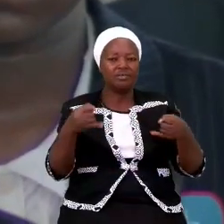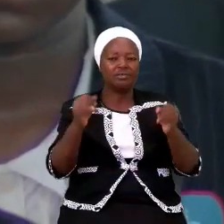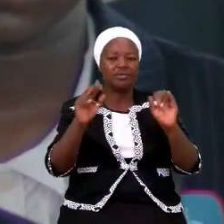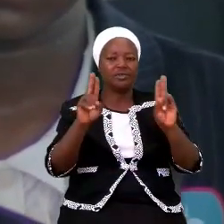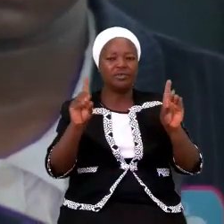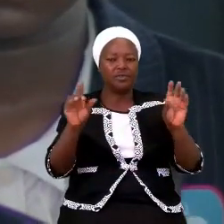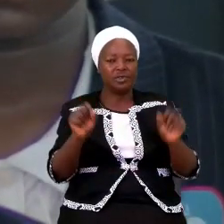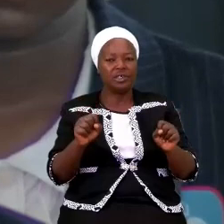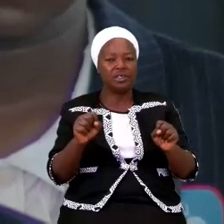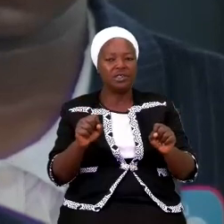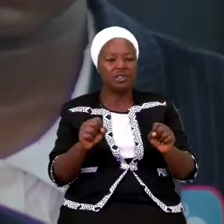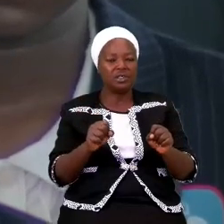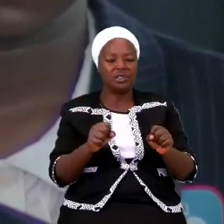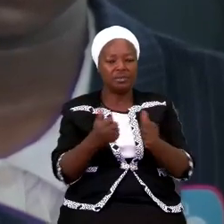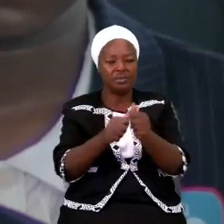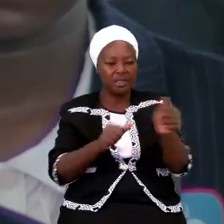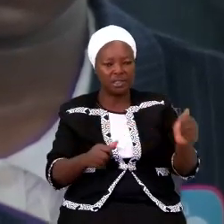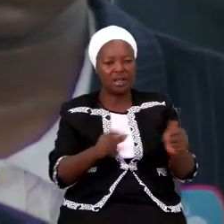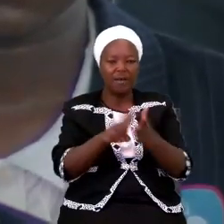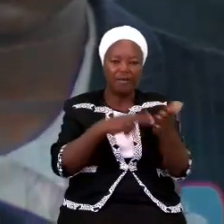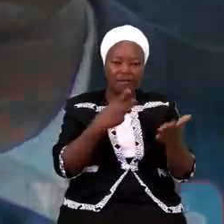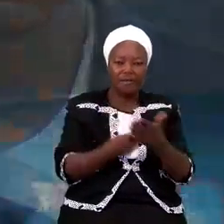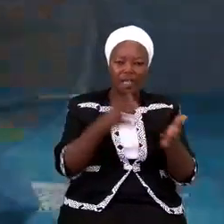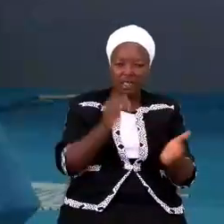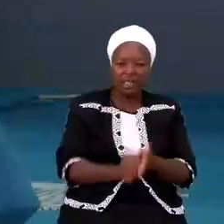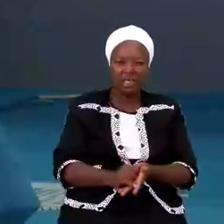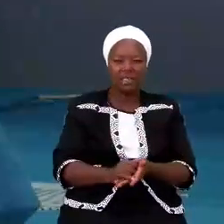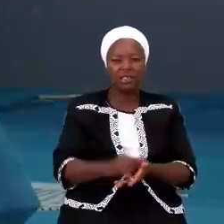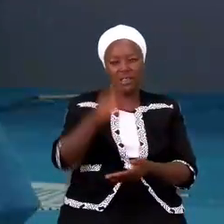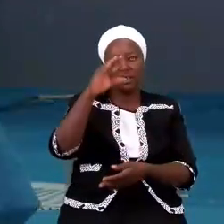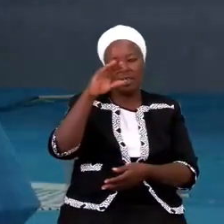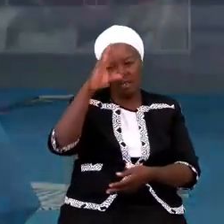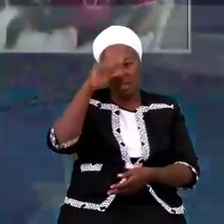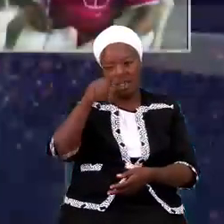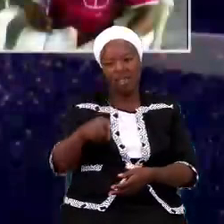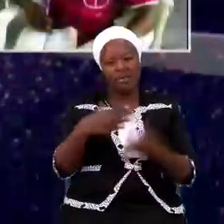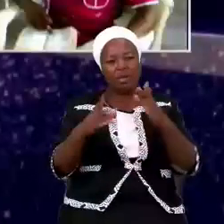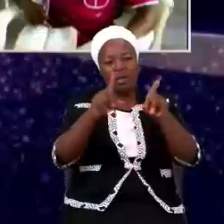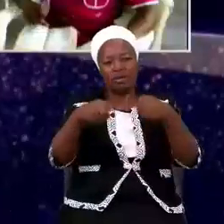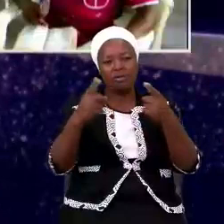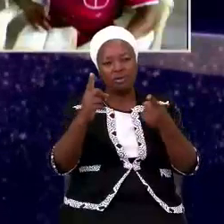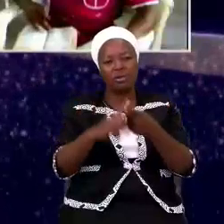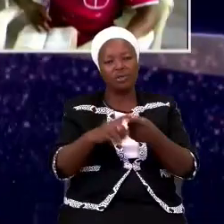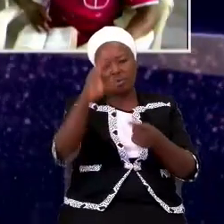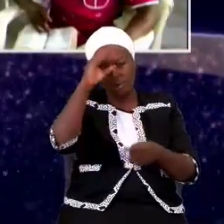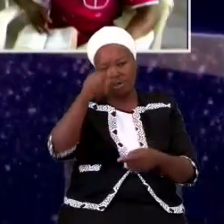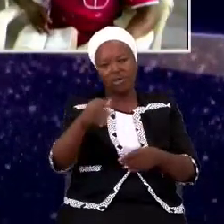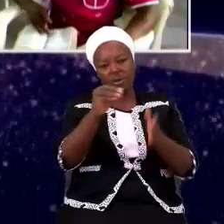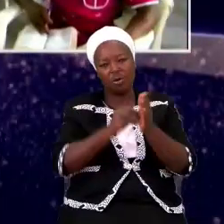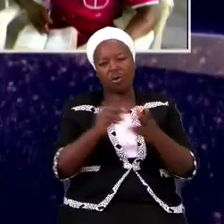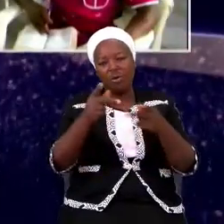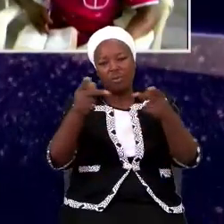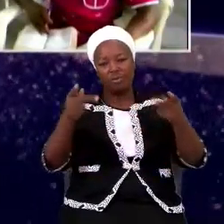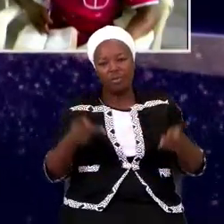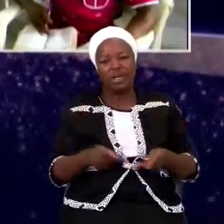place. That he might go to his own place. The backslider who dies in